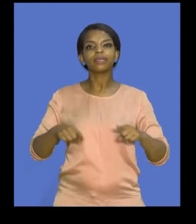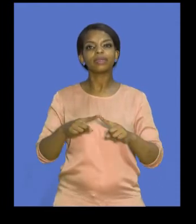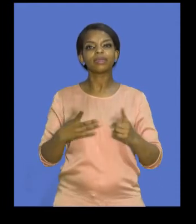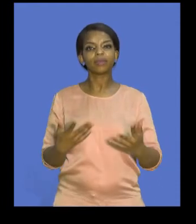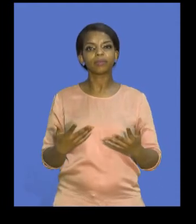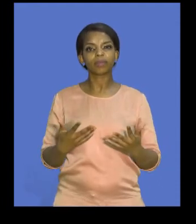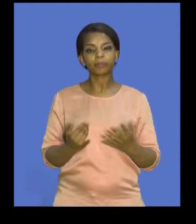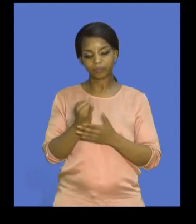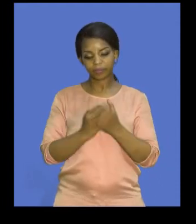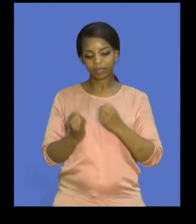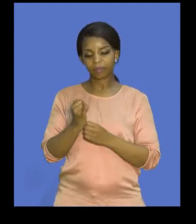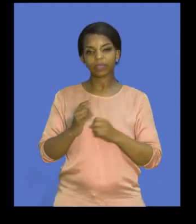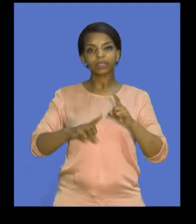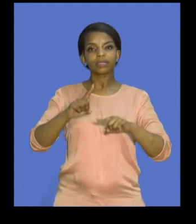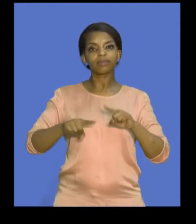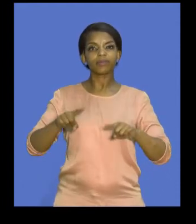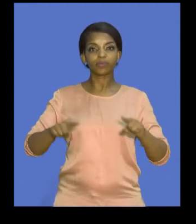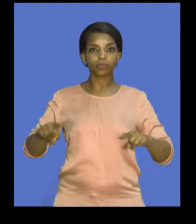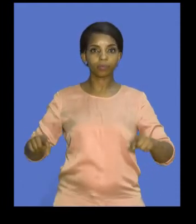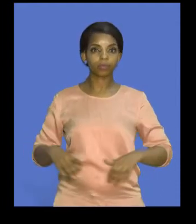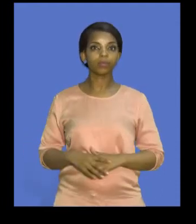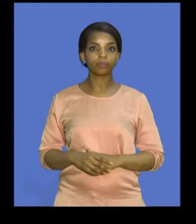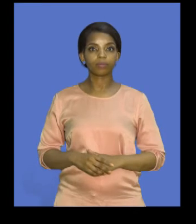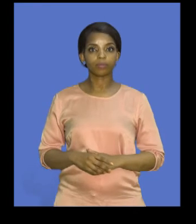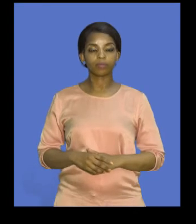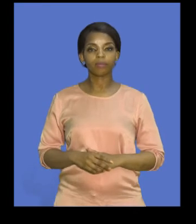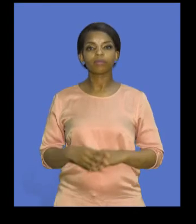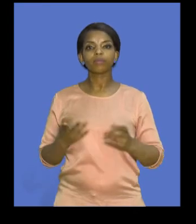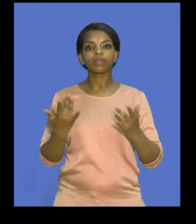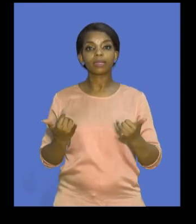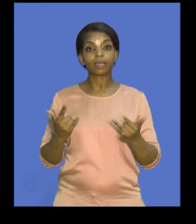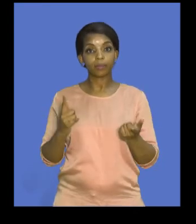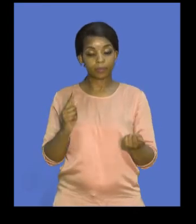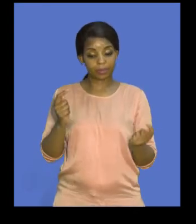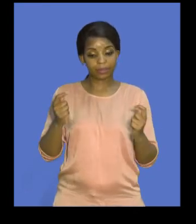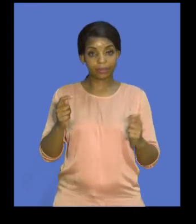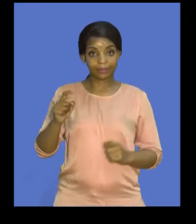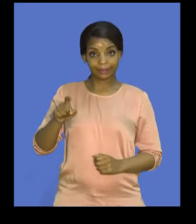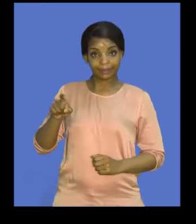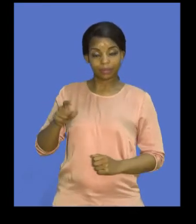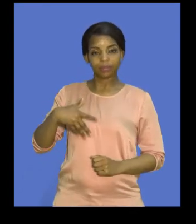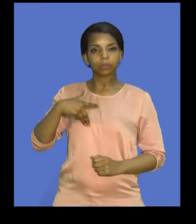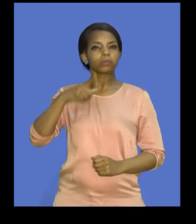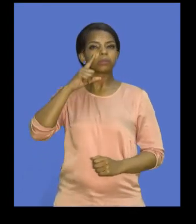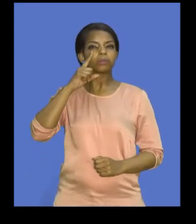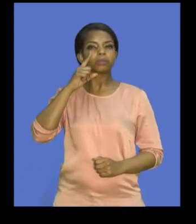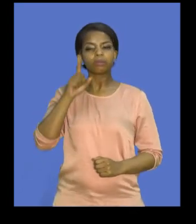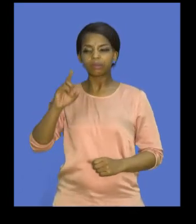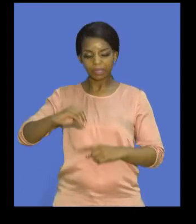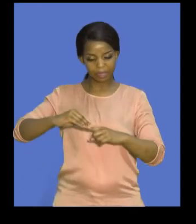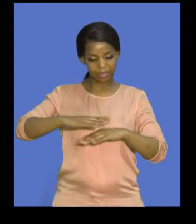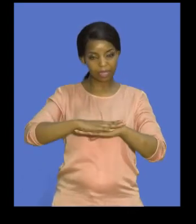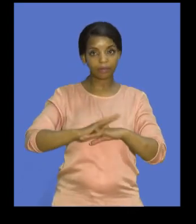R, we want to see how it affects the magnitude of the electrostatic force that exists